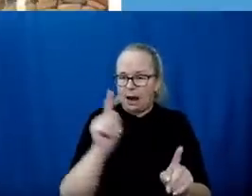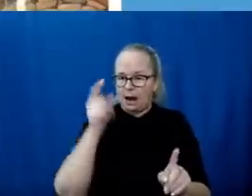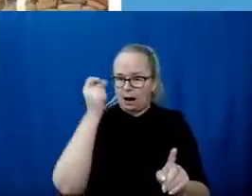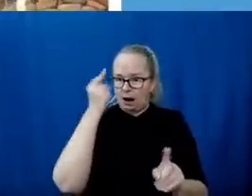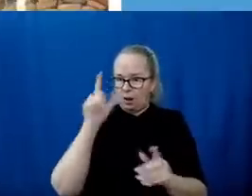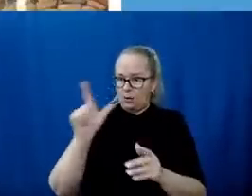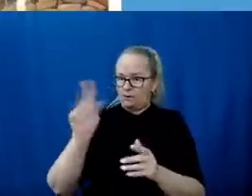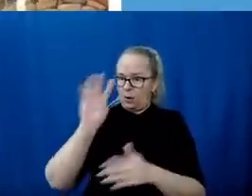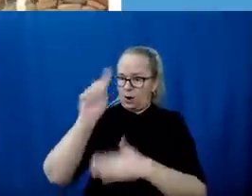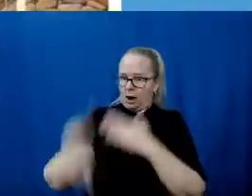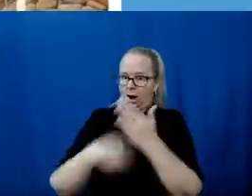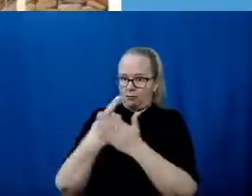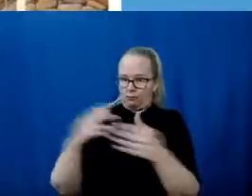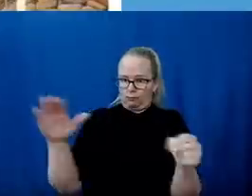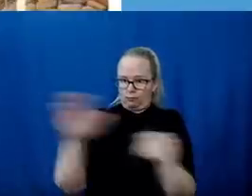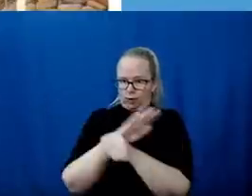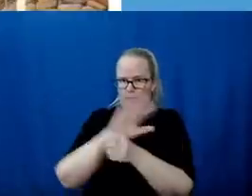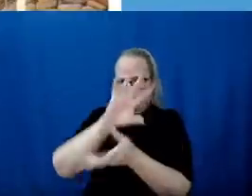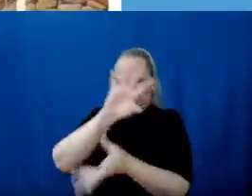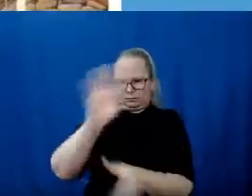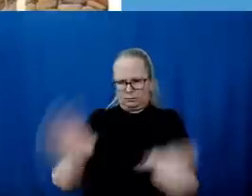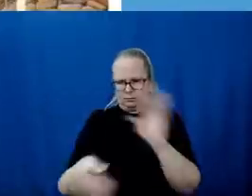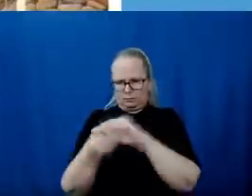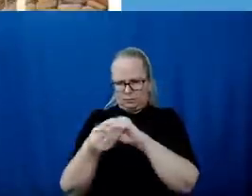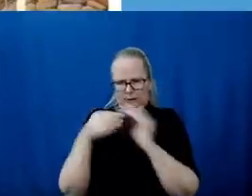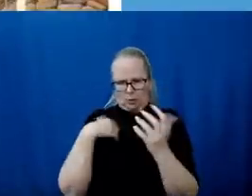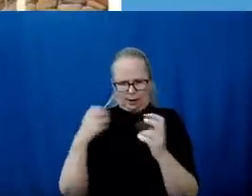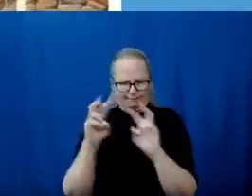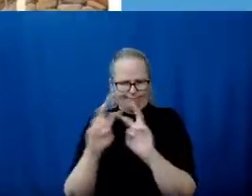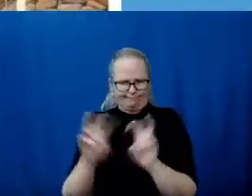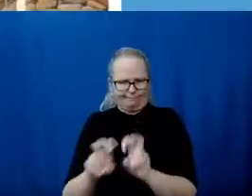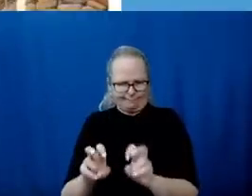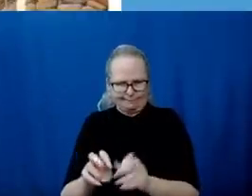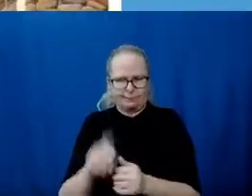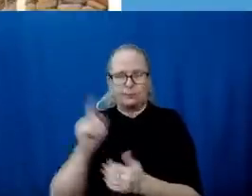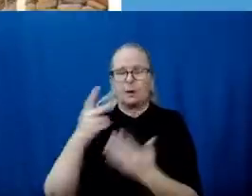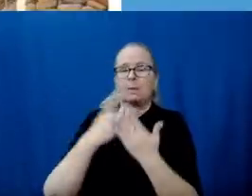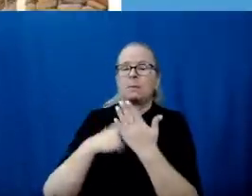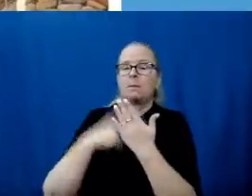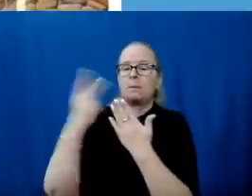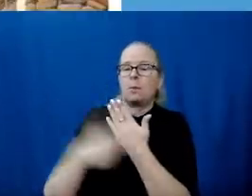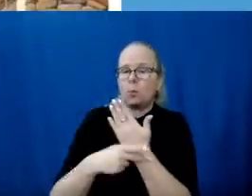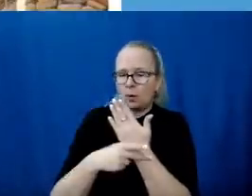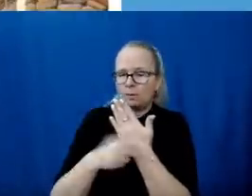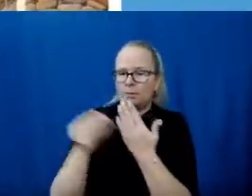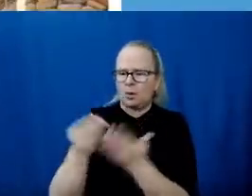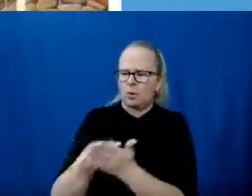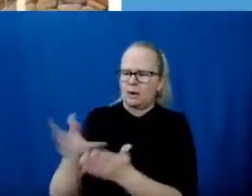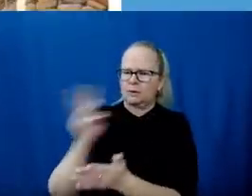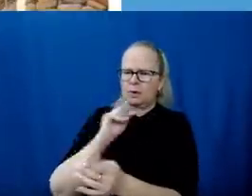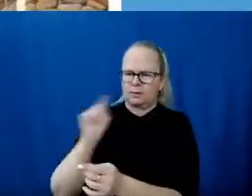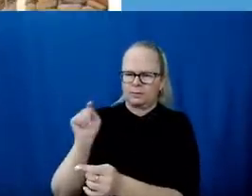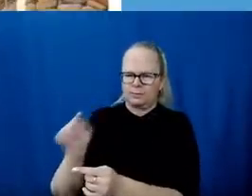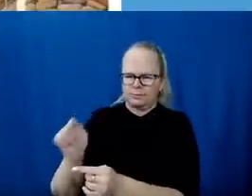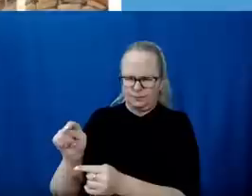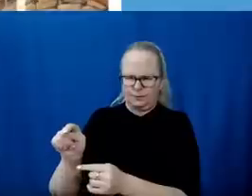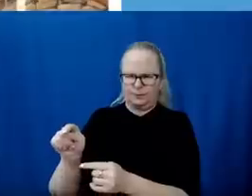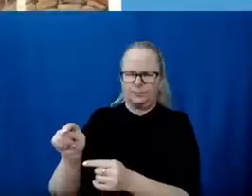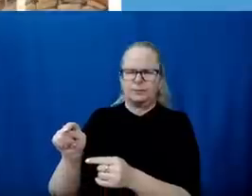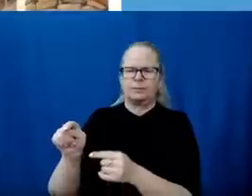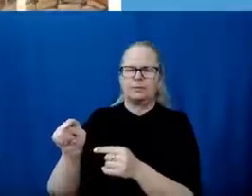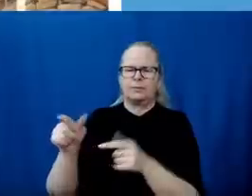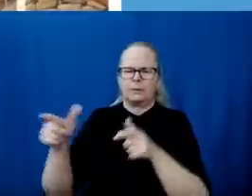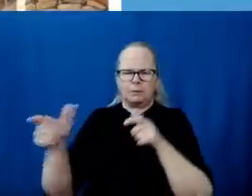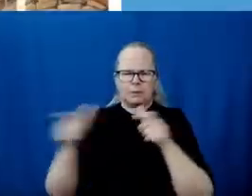want to capture that entire 24-hour period. The program I'm going to talk to you about right now is our wastewater monitoring